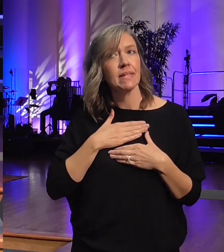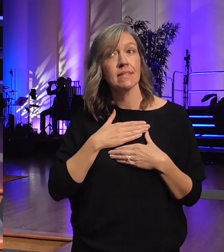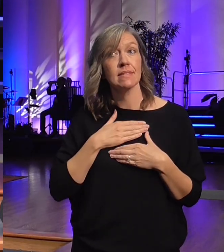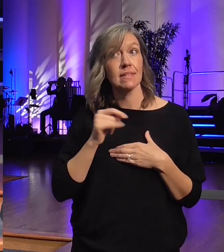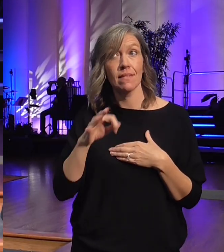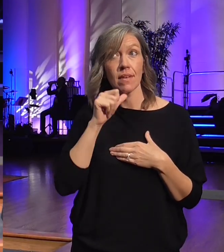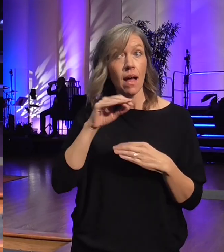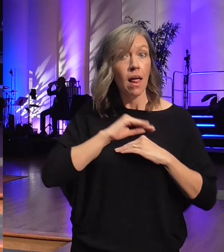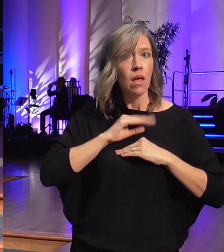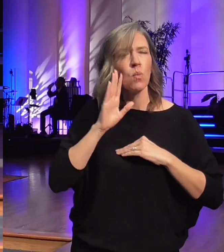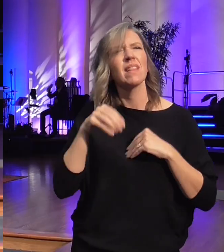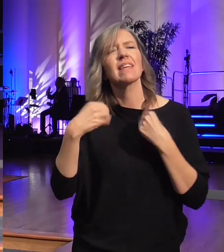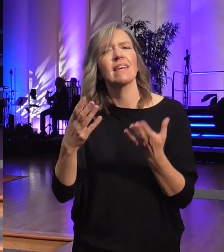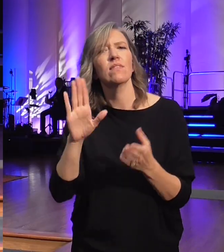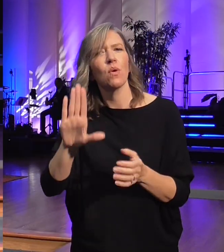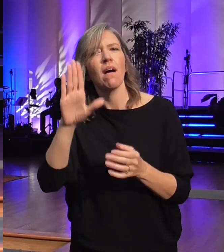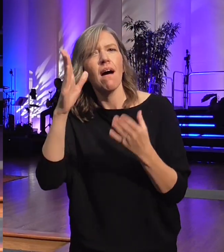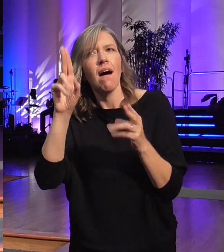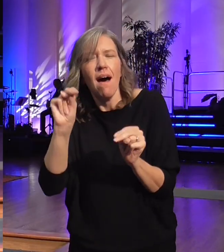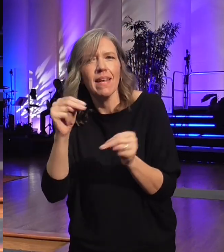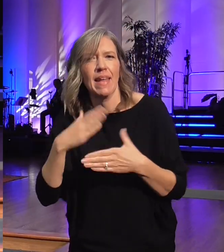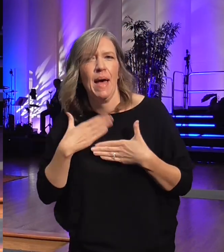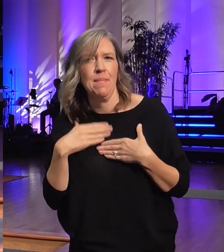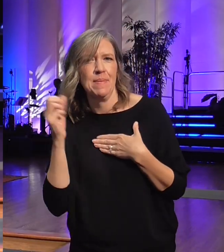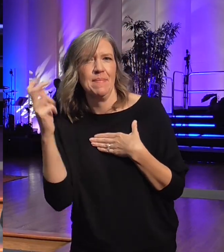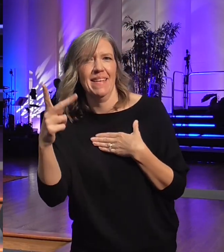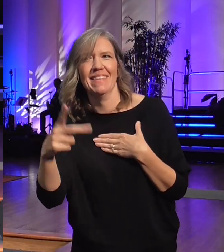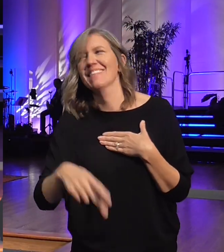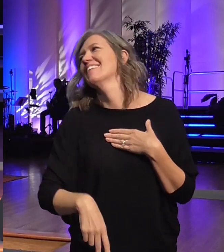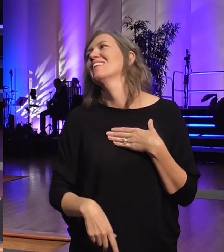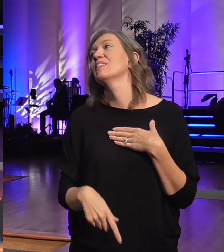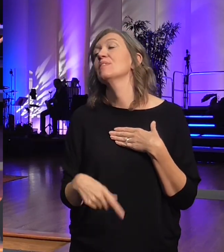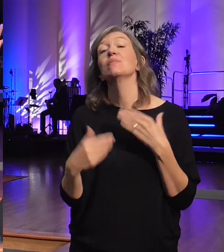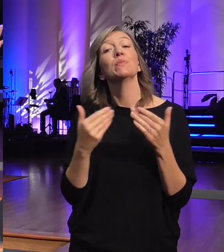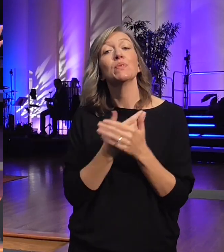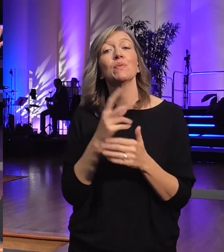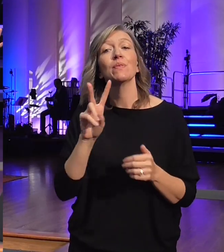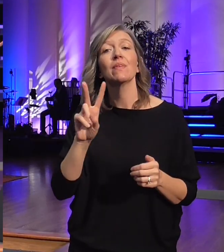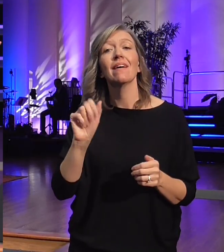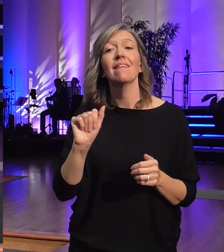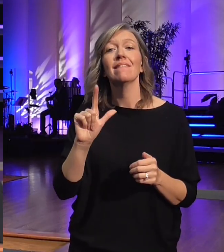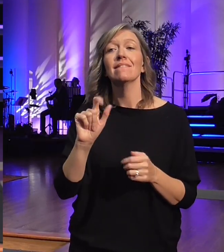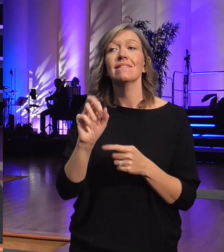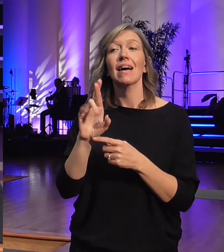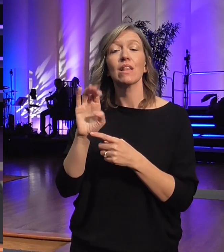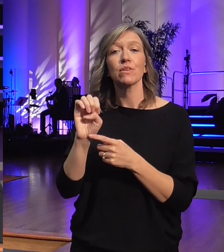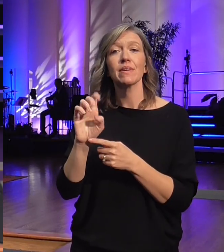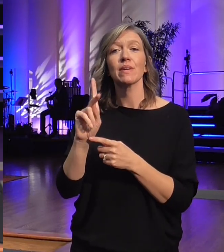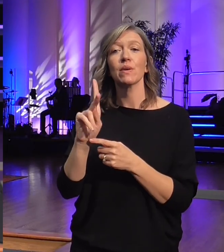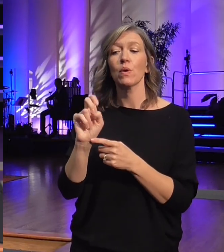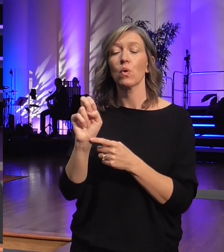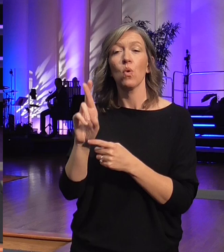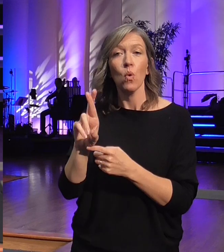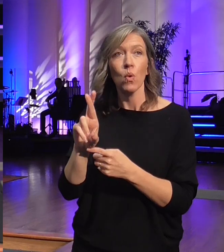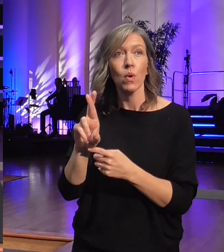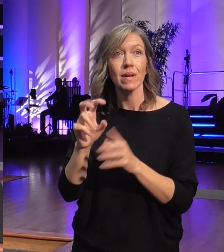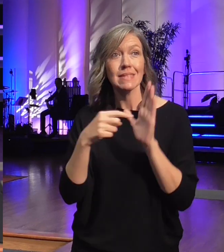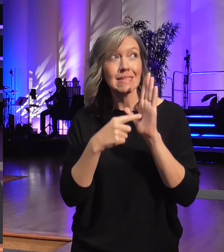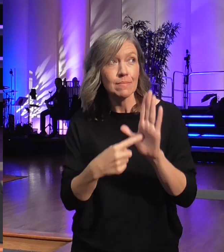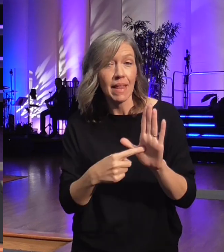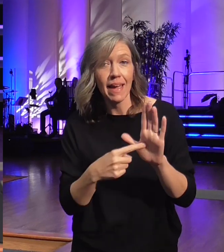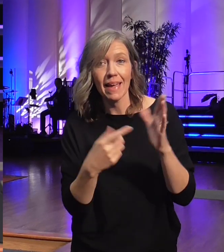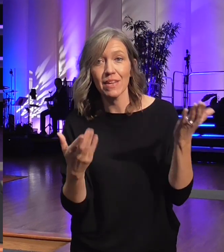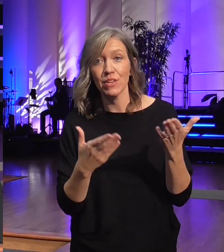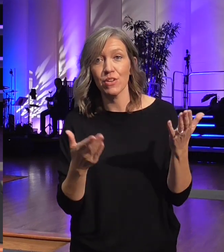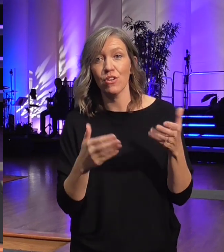unhappiness back. How's that? Wow. You could also say we have our new Valerie Core display here on campus. Sorry, online people, you're missing